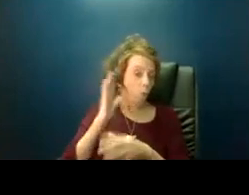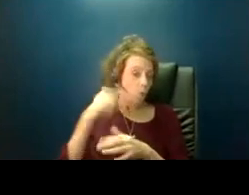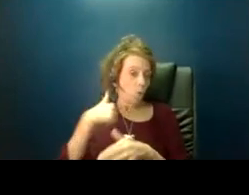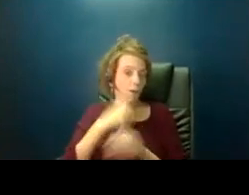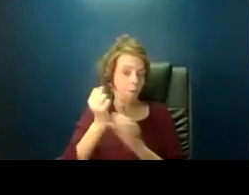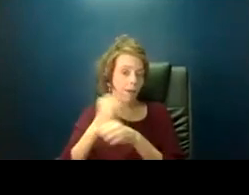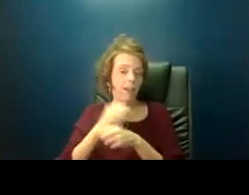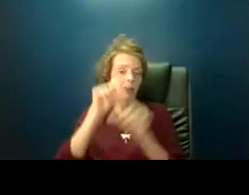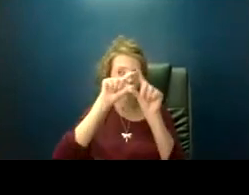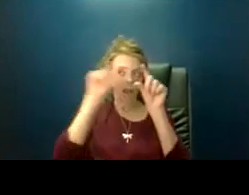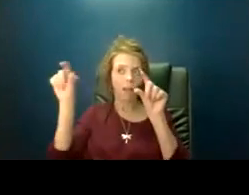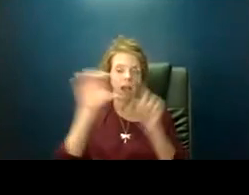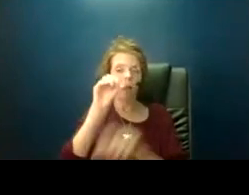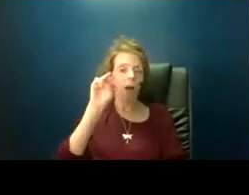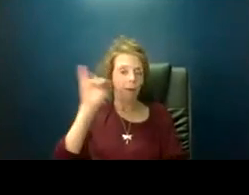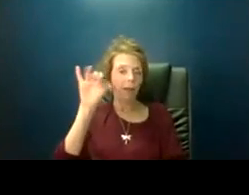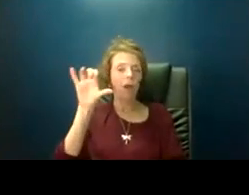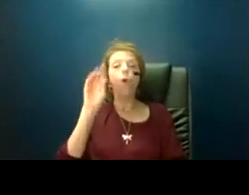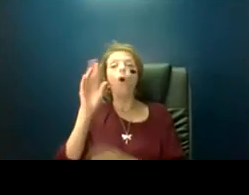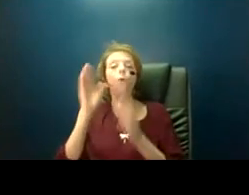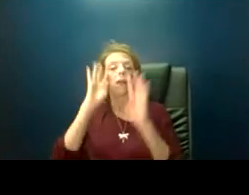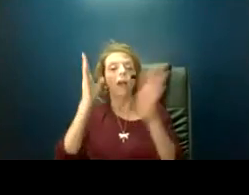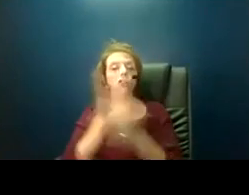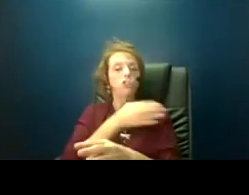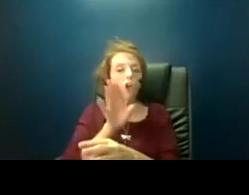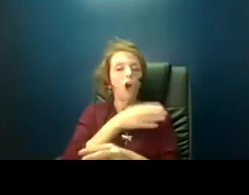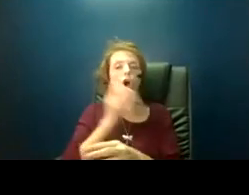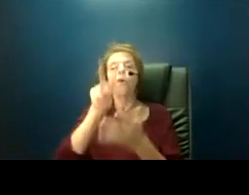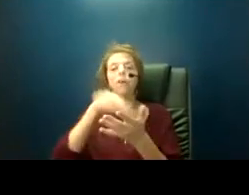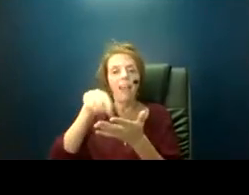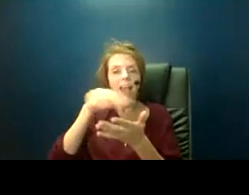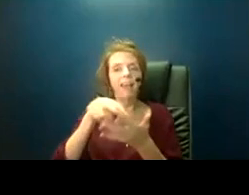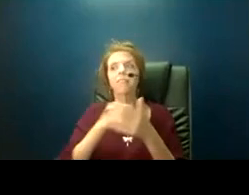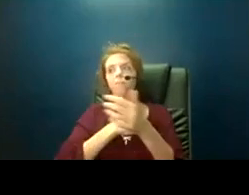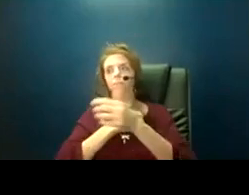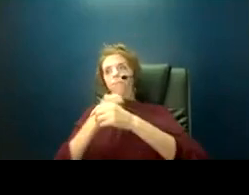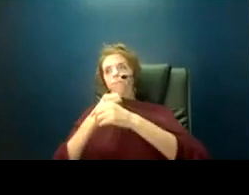we making a song? Are we doing dance phrases?